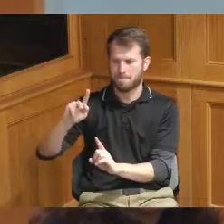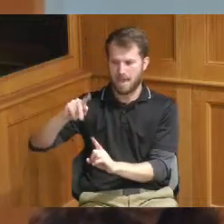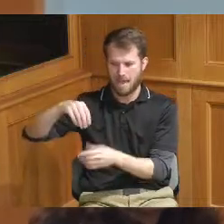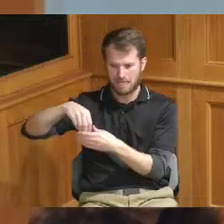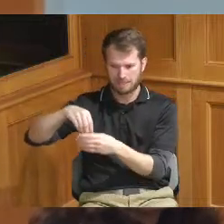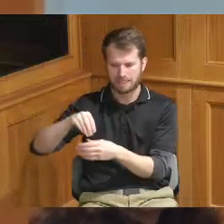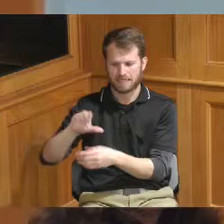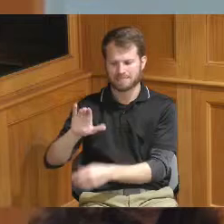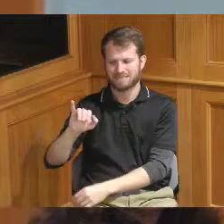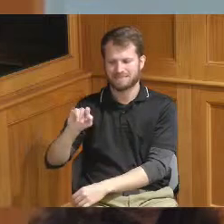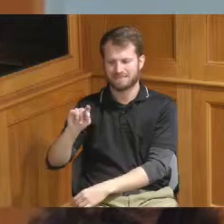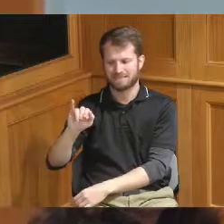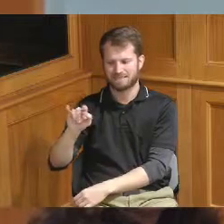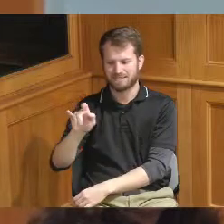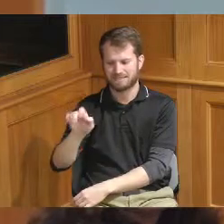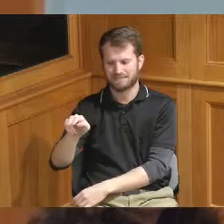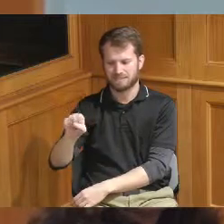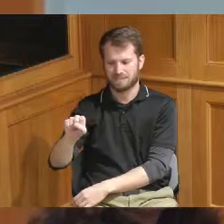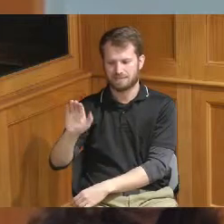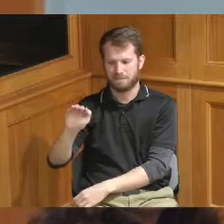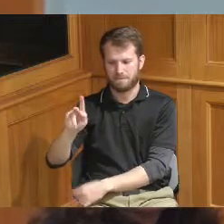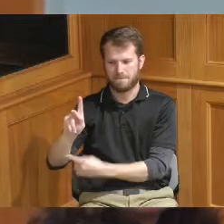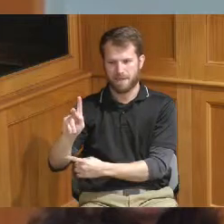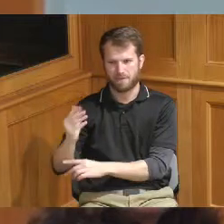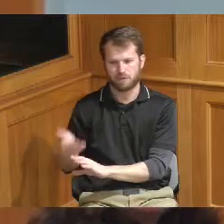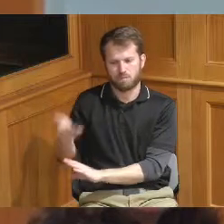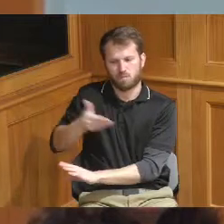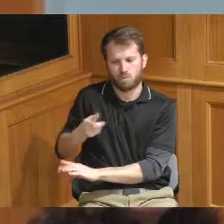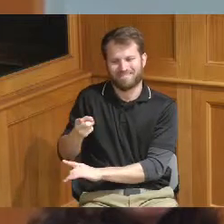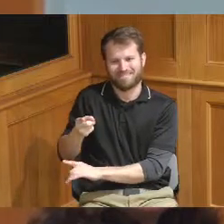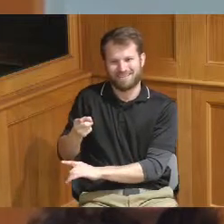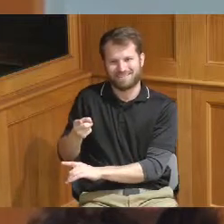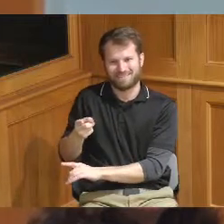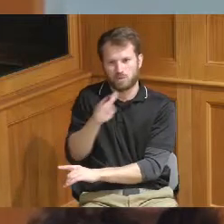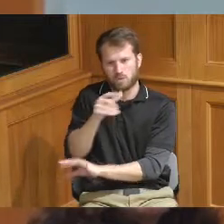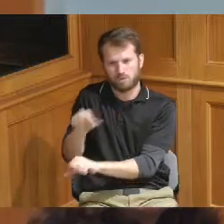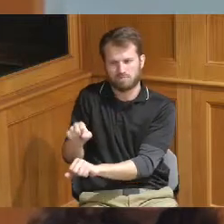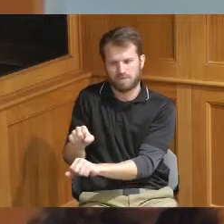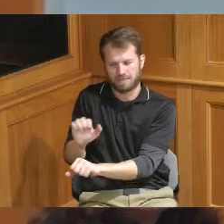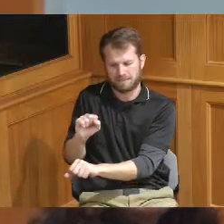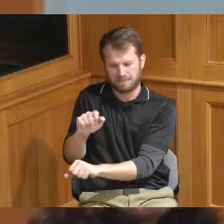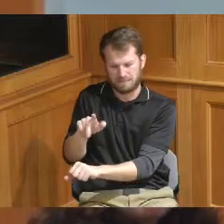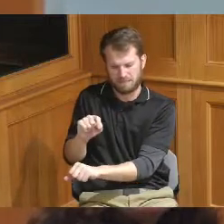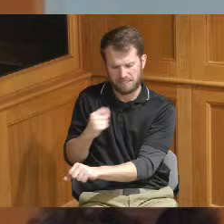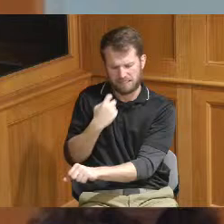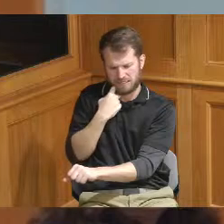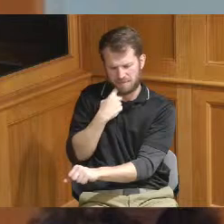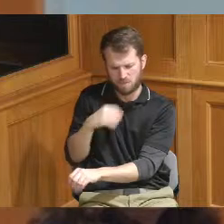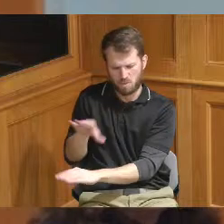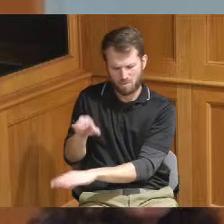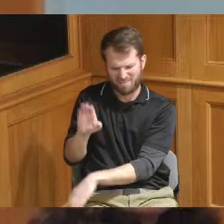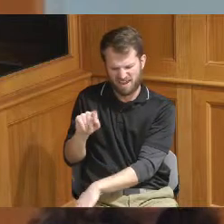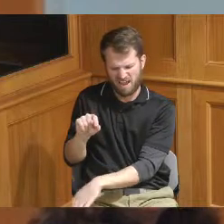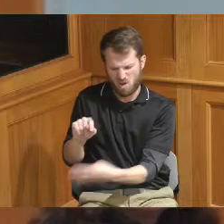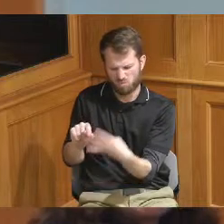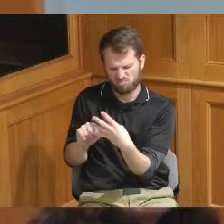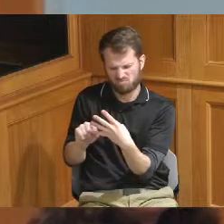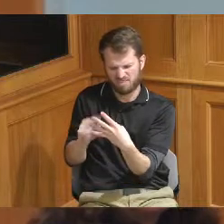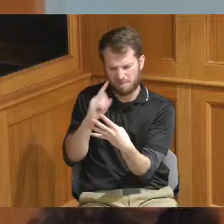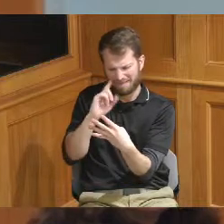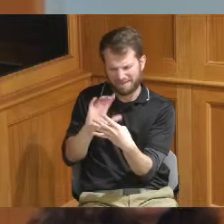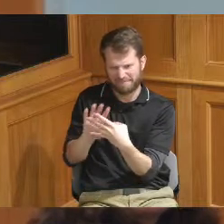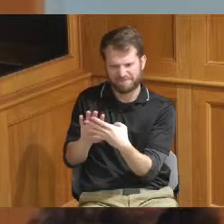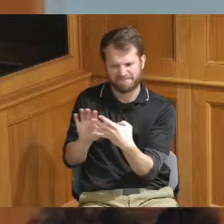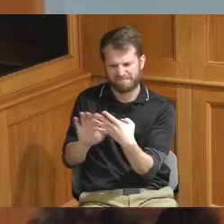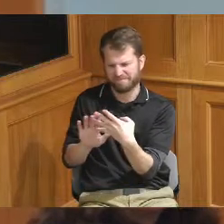Citizens Bank was the last tenant there, and they just moved out in September. I think maybe the end of September. I don't know. I